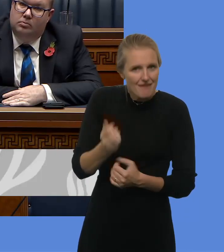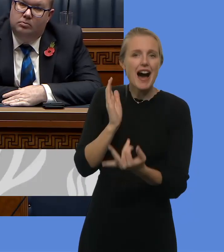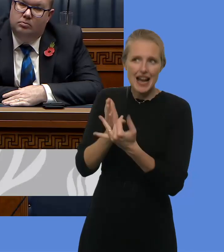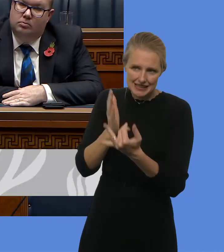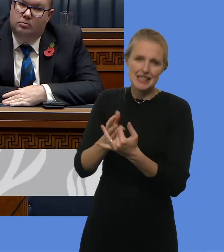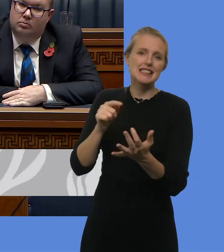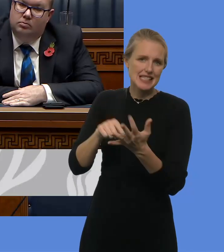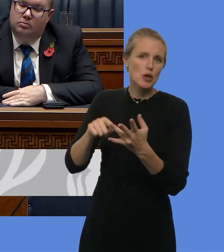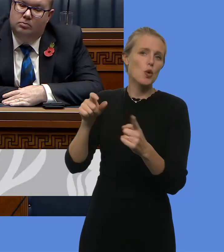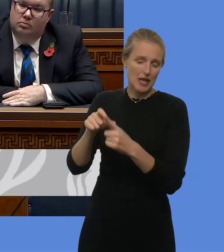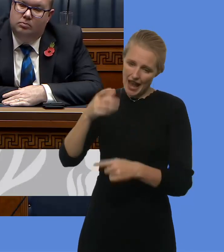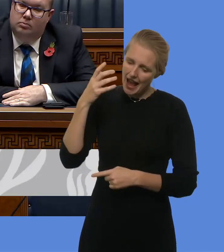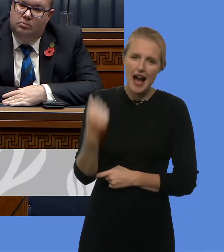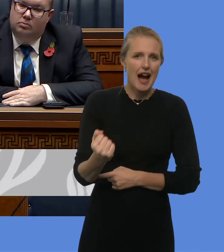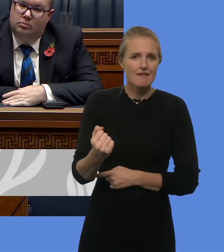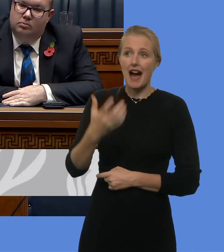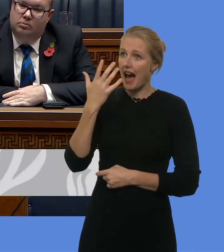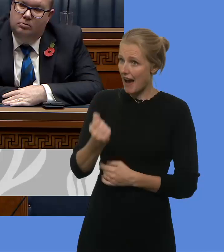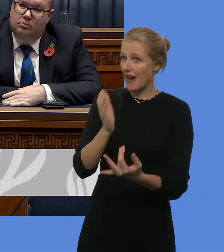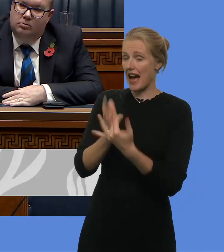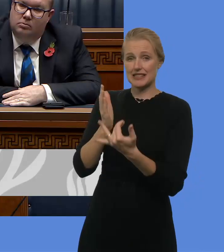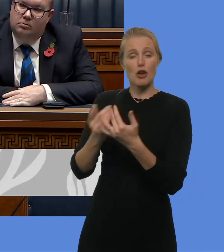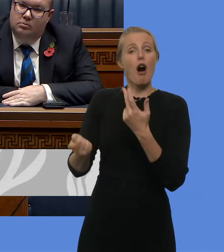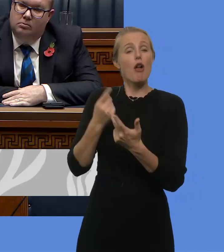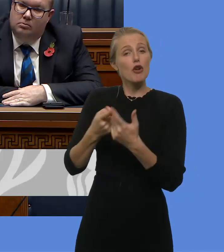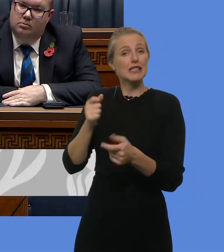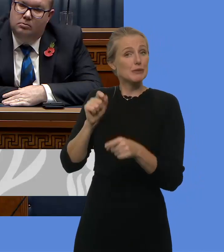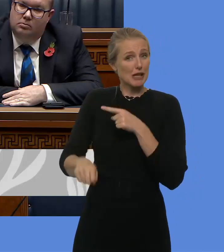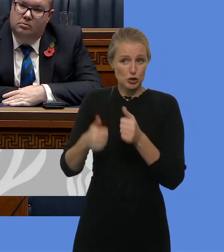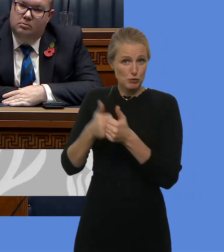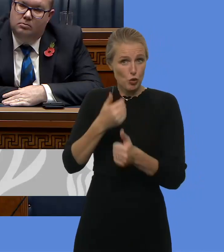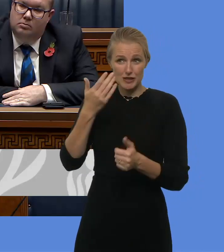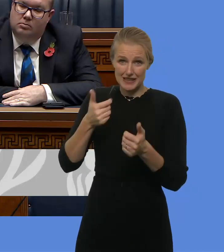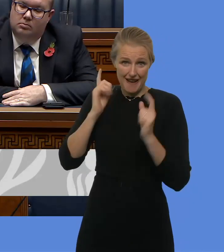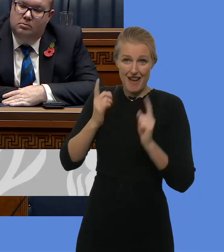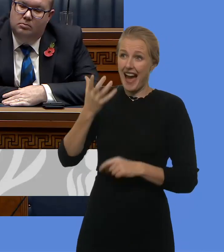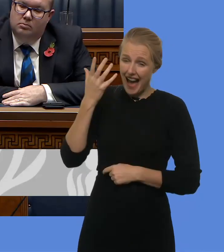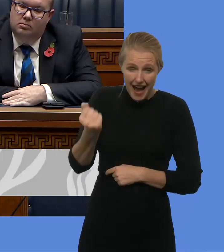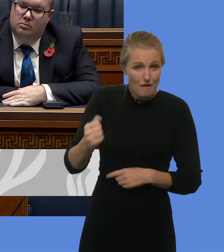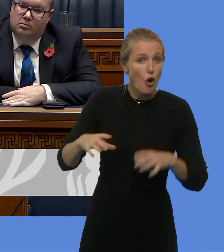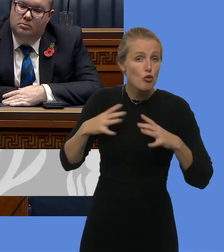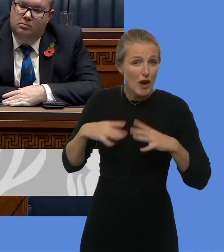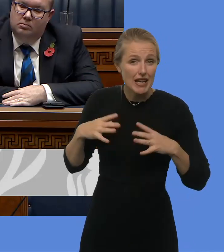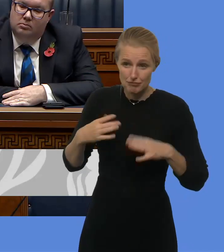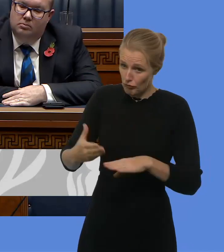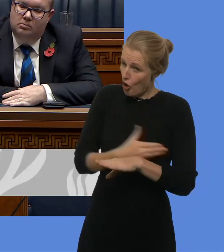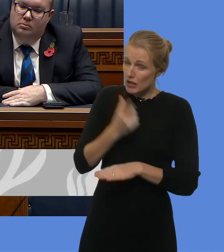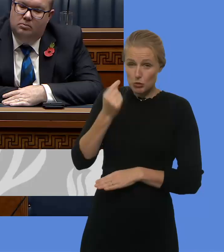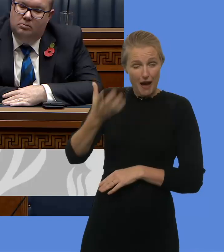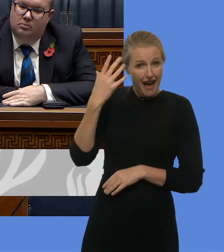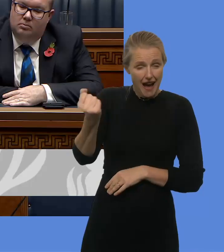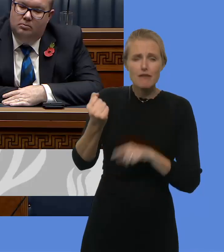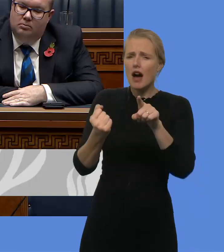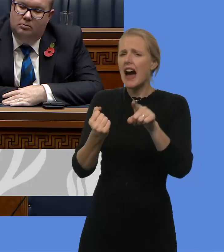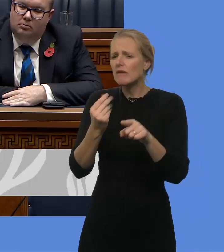children and young people and other specialist support staff as early as possible. Some members highlighted just a couple of issues that hopefully